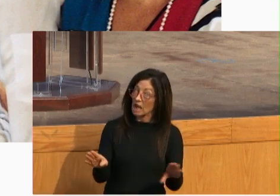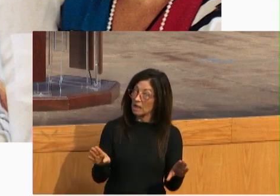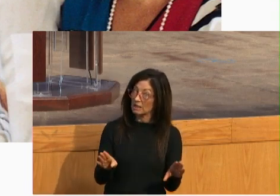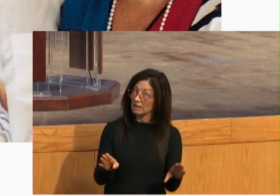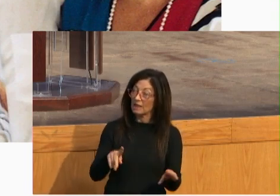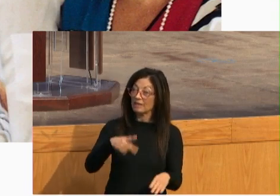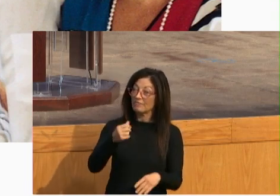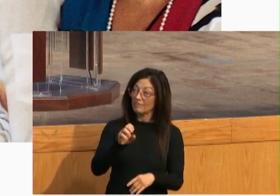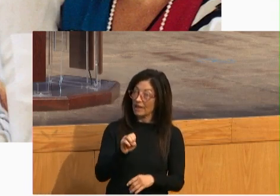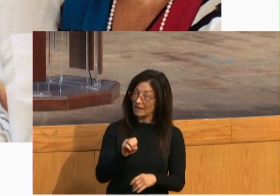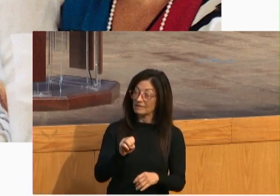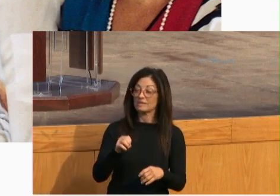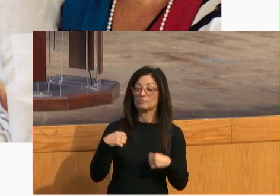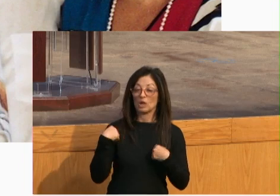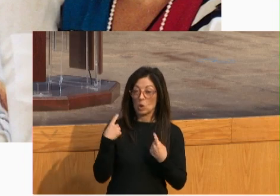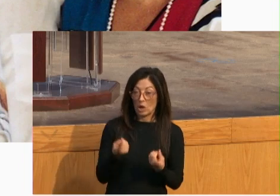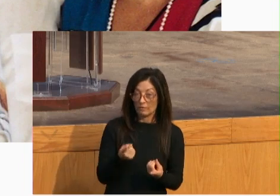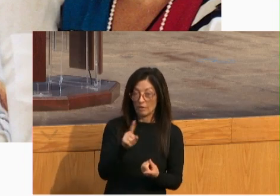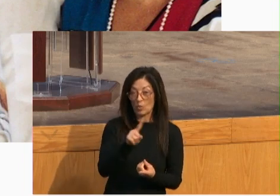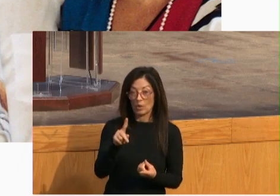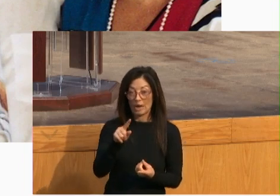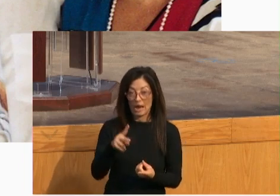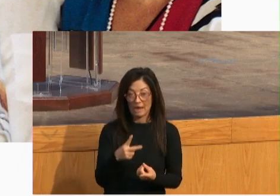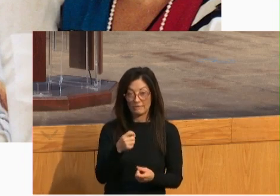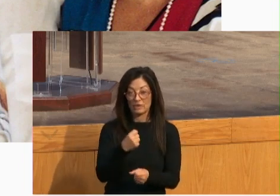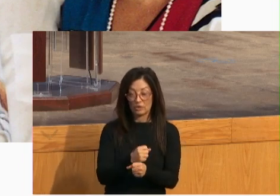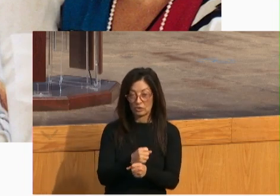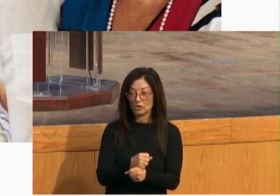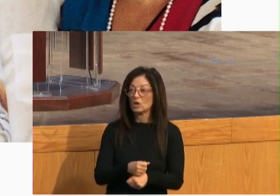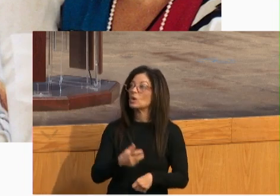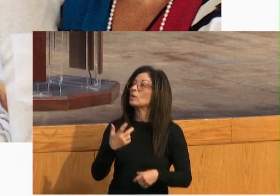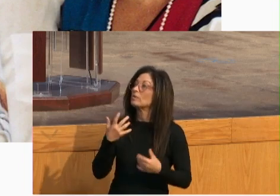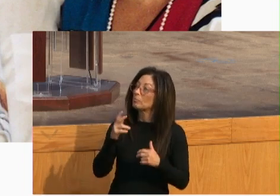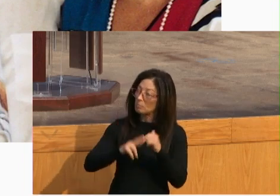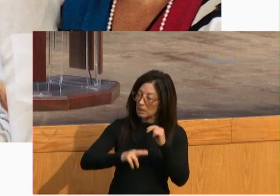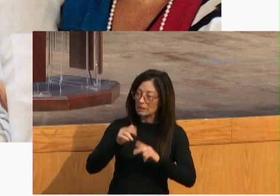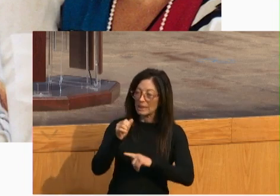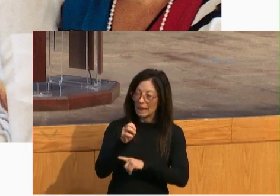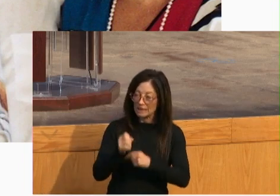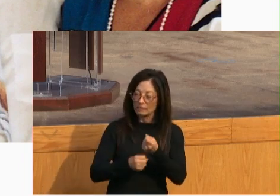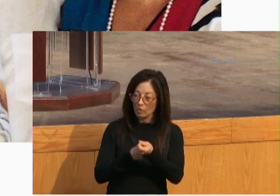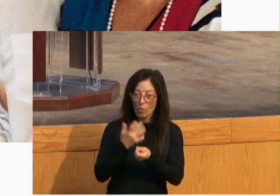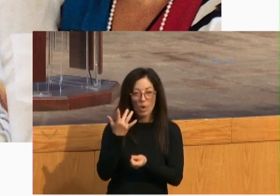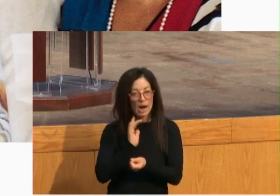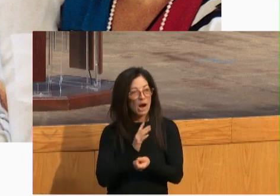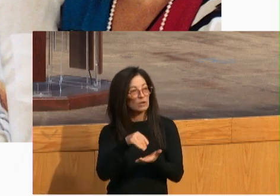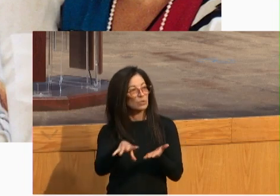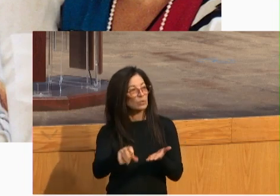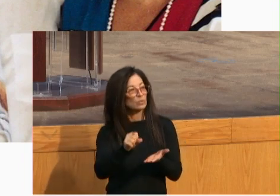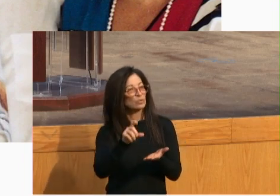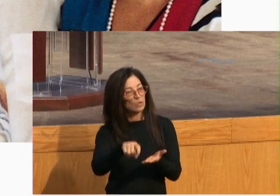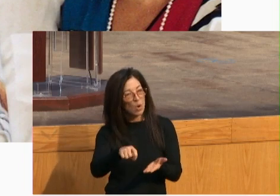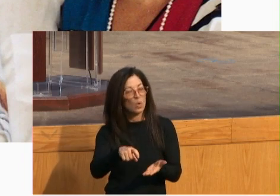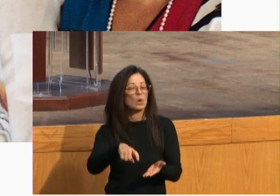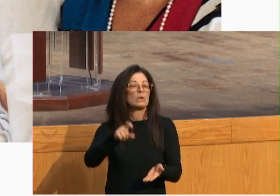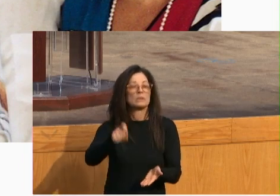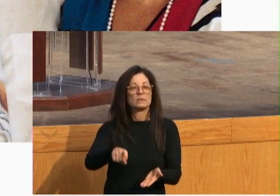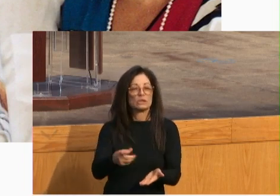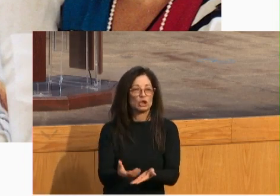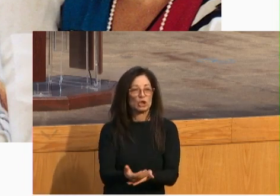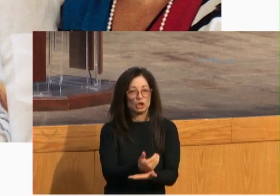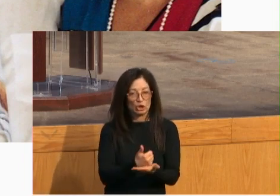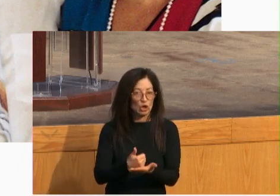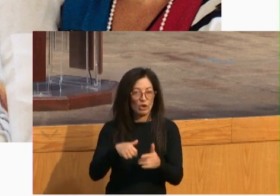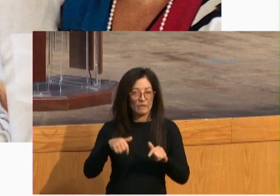operation for about 1.5 years, where we have built a case for support of why our students are so deserving,